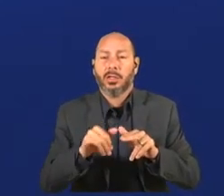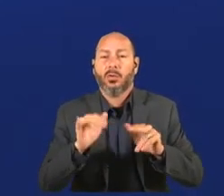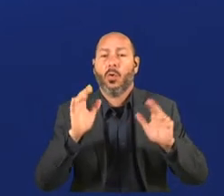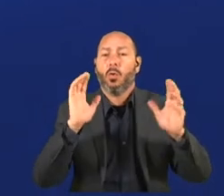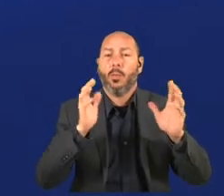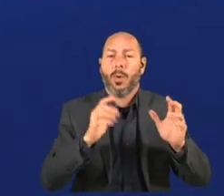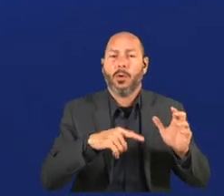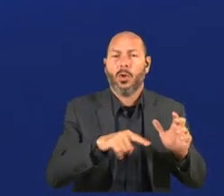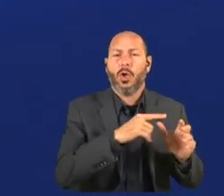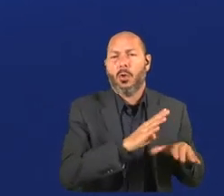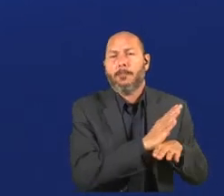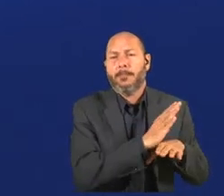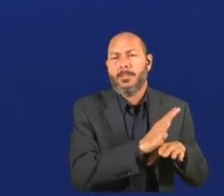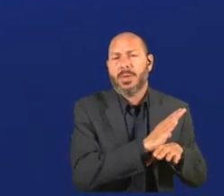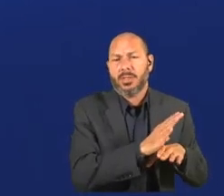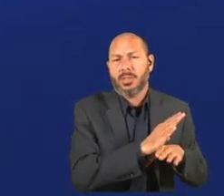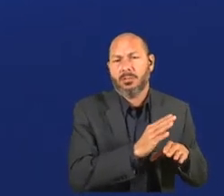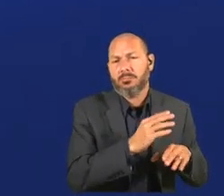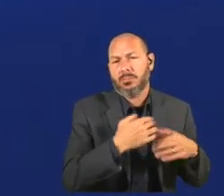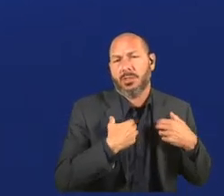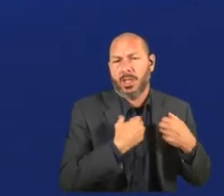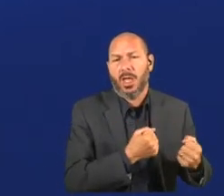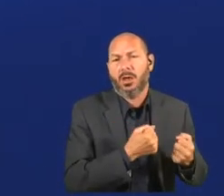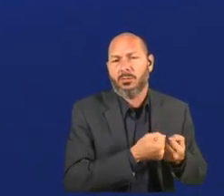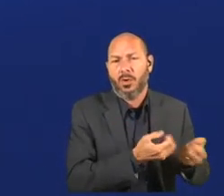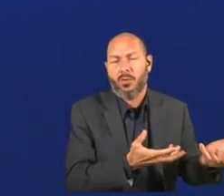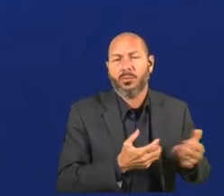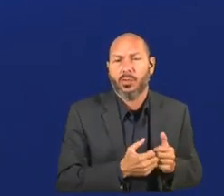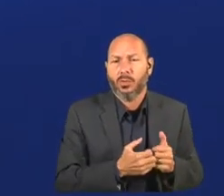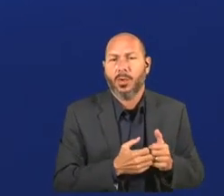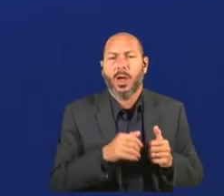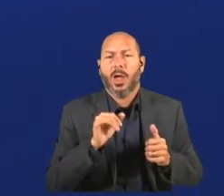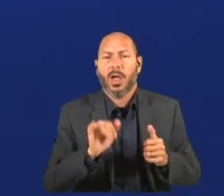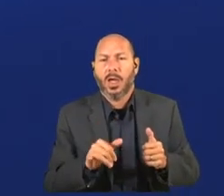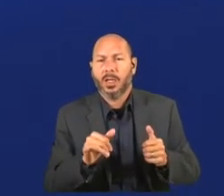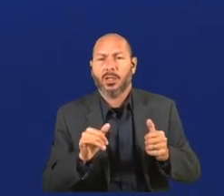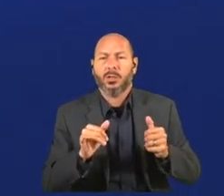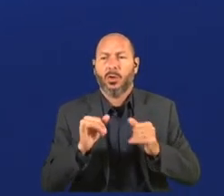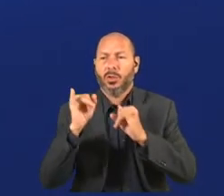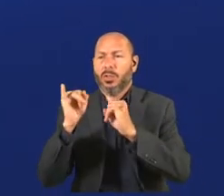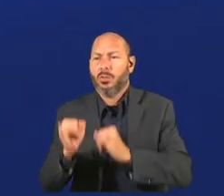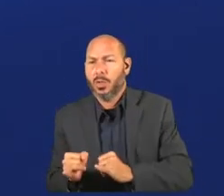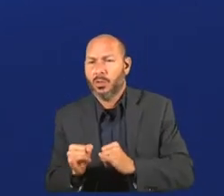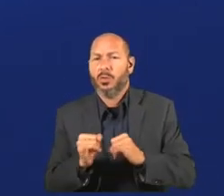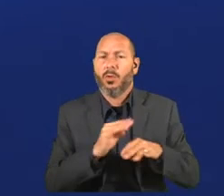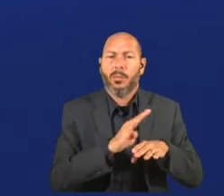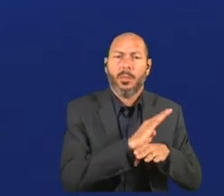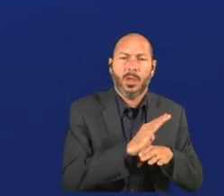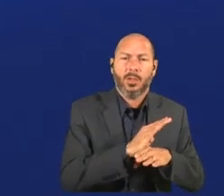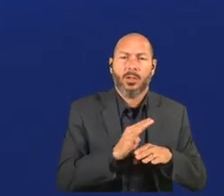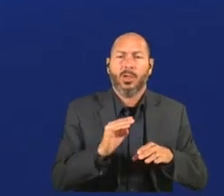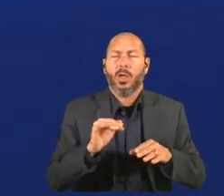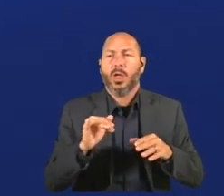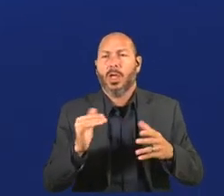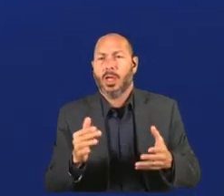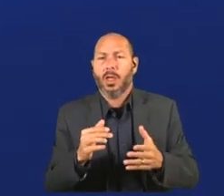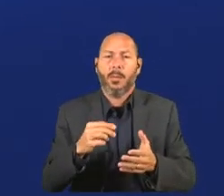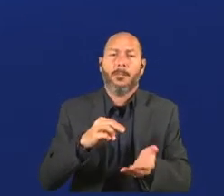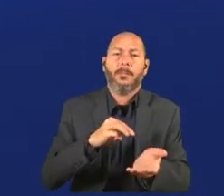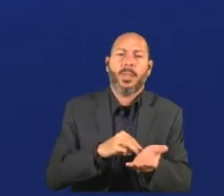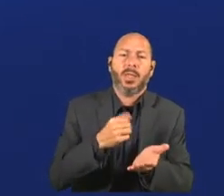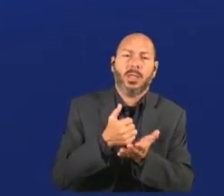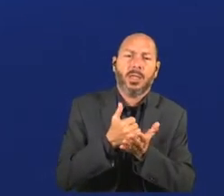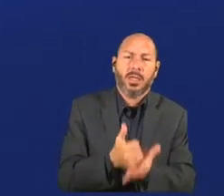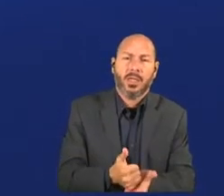have right now there's limited access to physicians for individuals and commercials that are outside of the Medicaid, Medicare Advantage plan that are in the